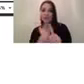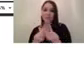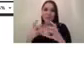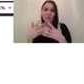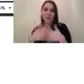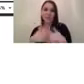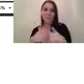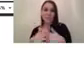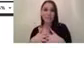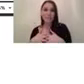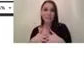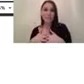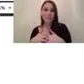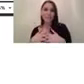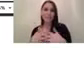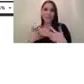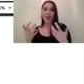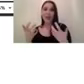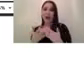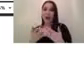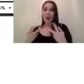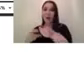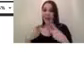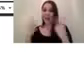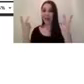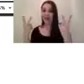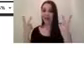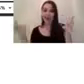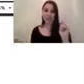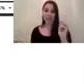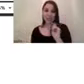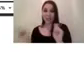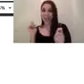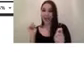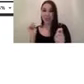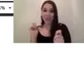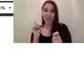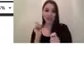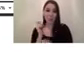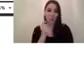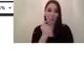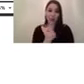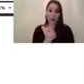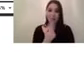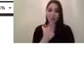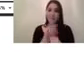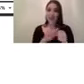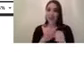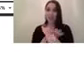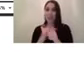how the lighting conditions can actually change so drastically from one place to the